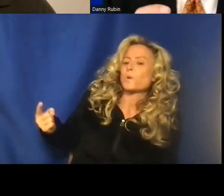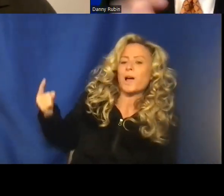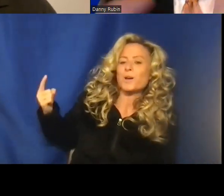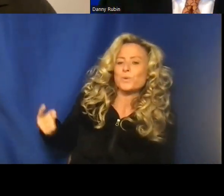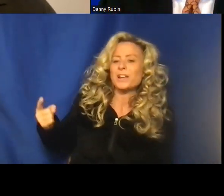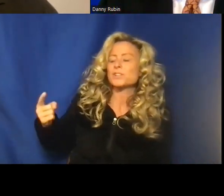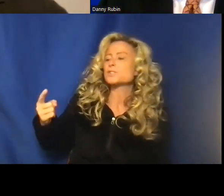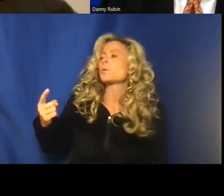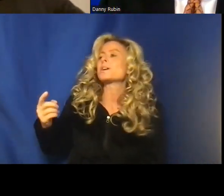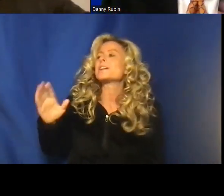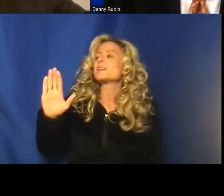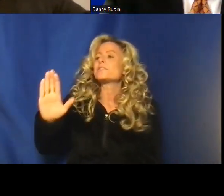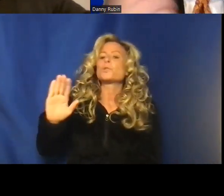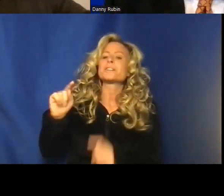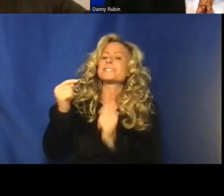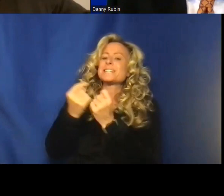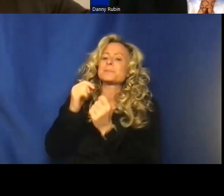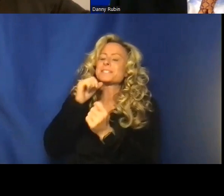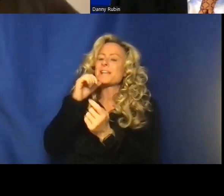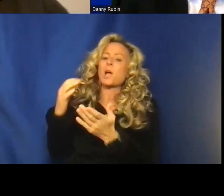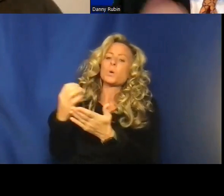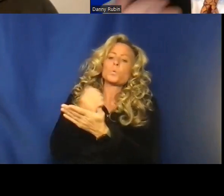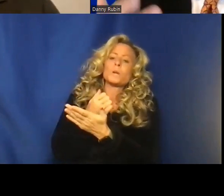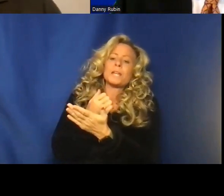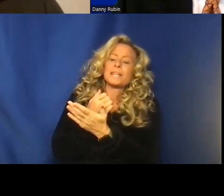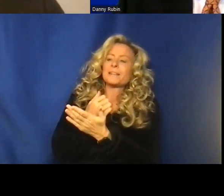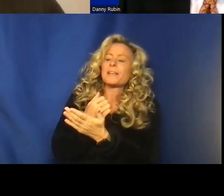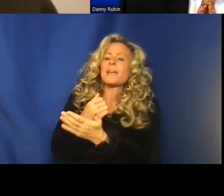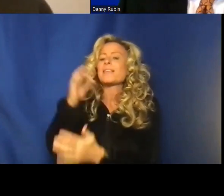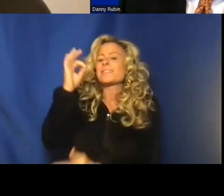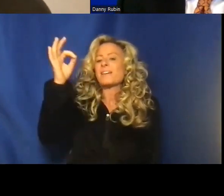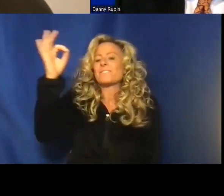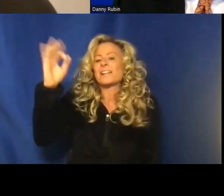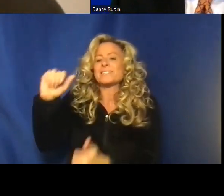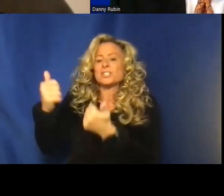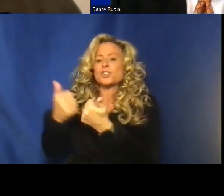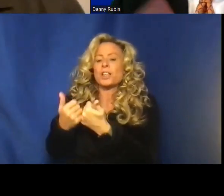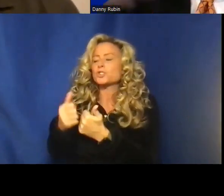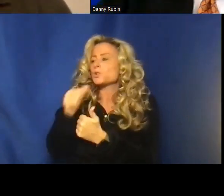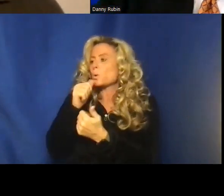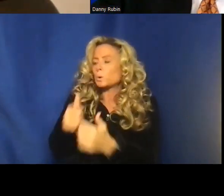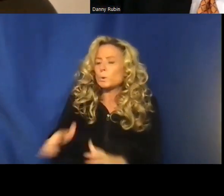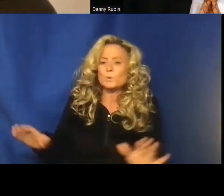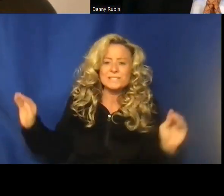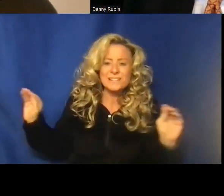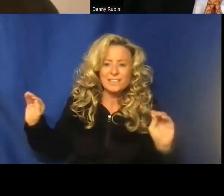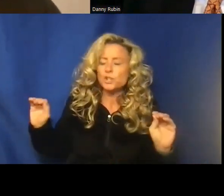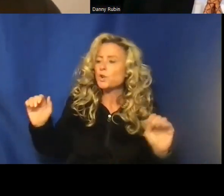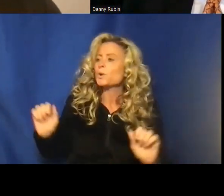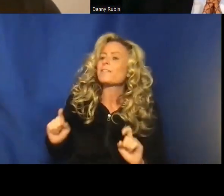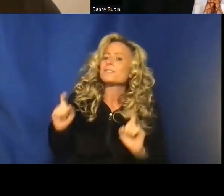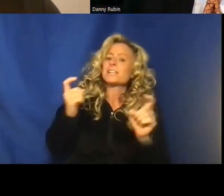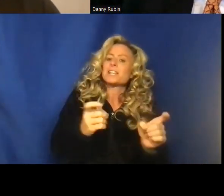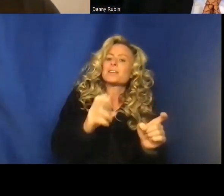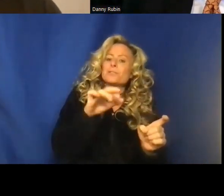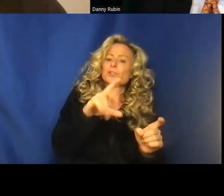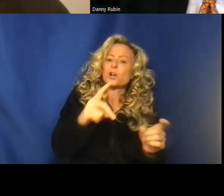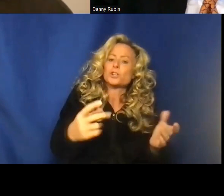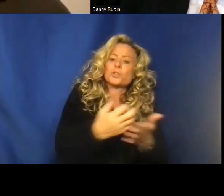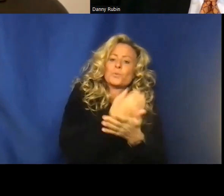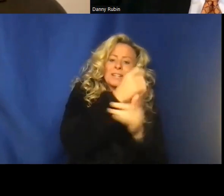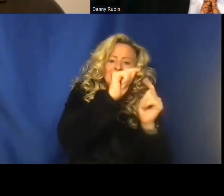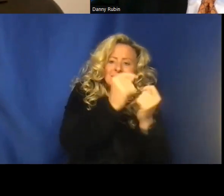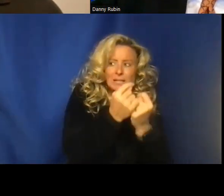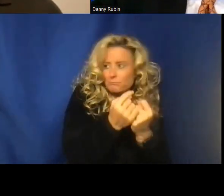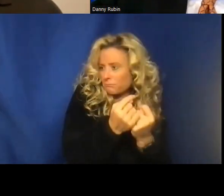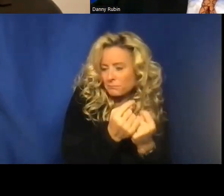team doesn't win the fantasy challenge, you still own all of you don't lose any of Yep. the things. You don't have to like give your cards to the winning team and like